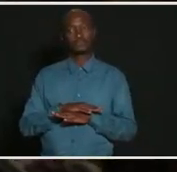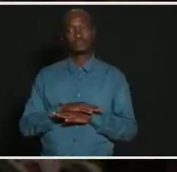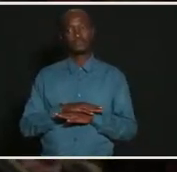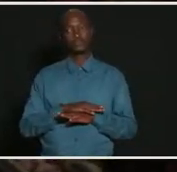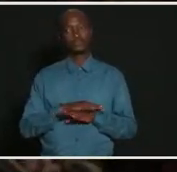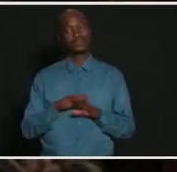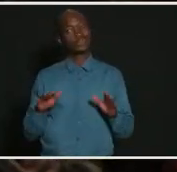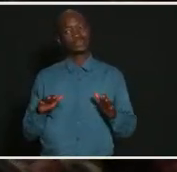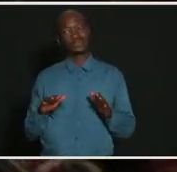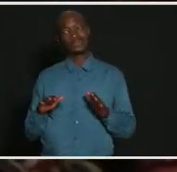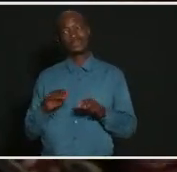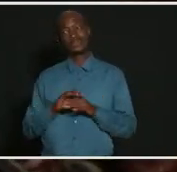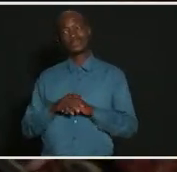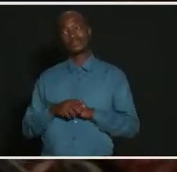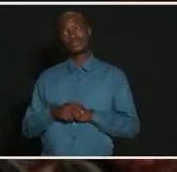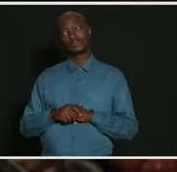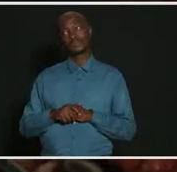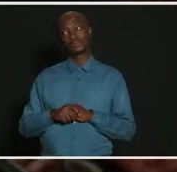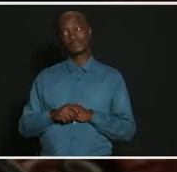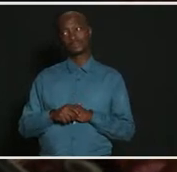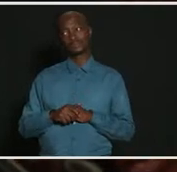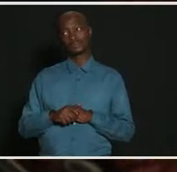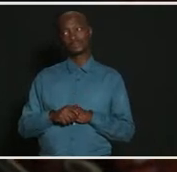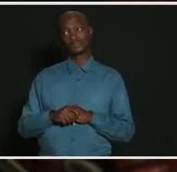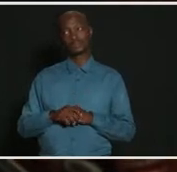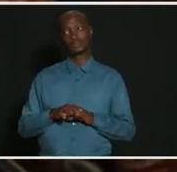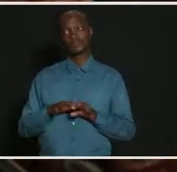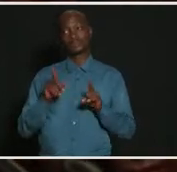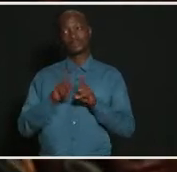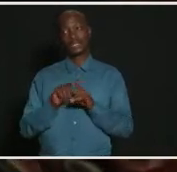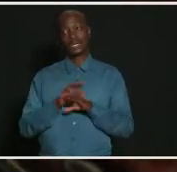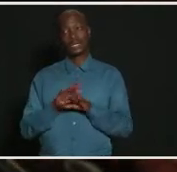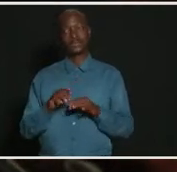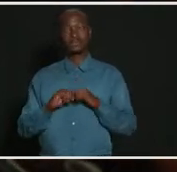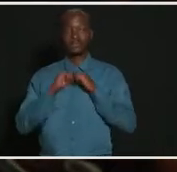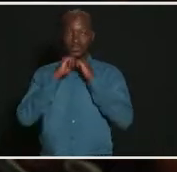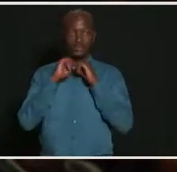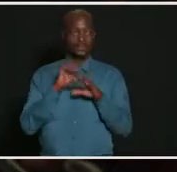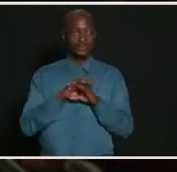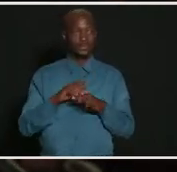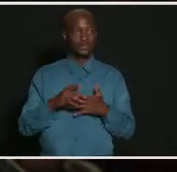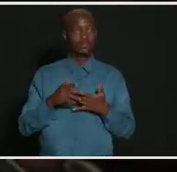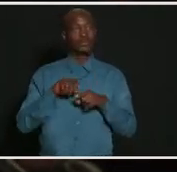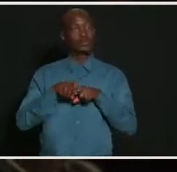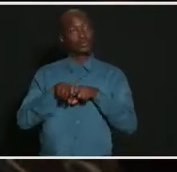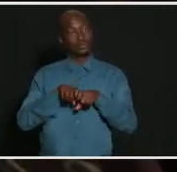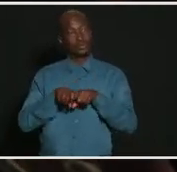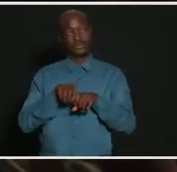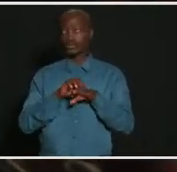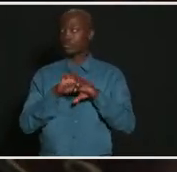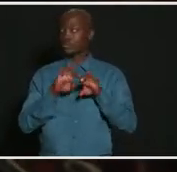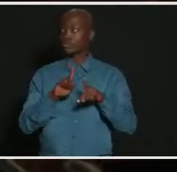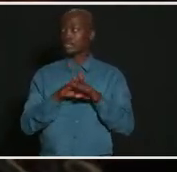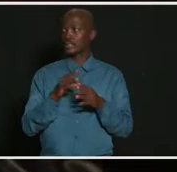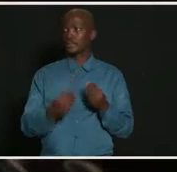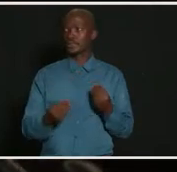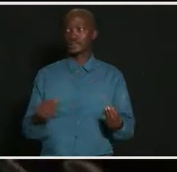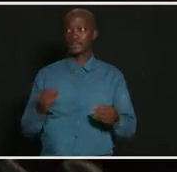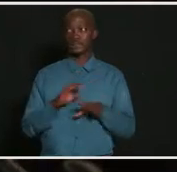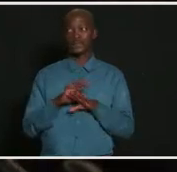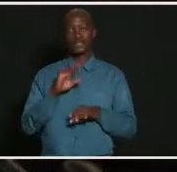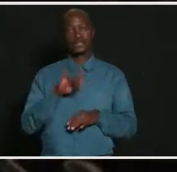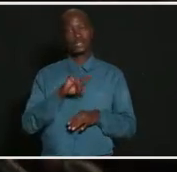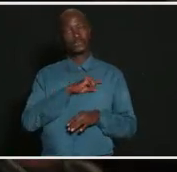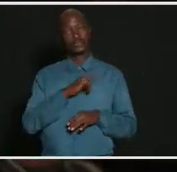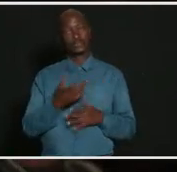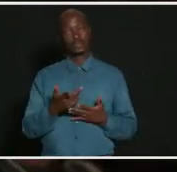and and are not acceptable and as a parent I am competent to educate my children and as a